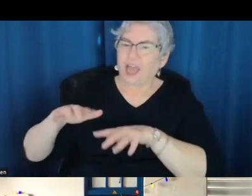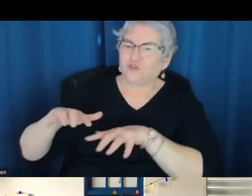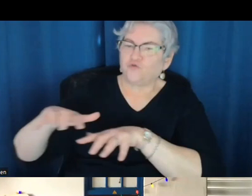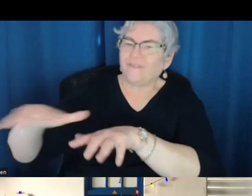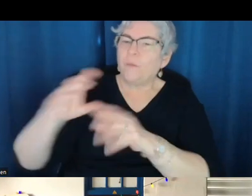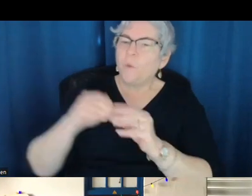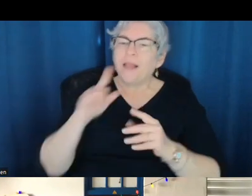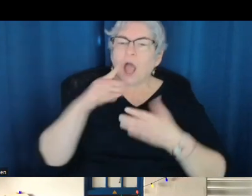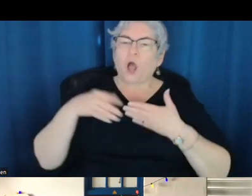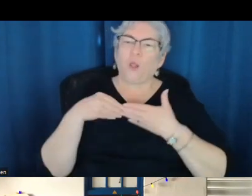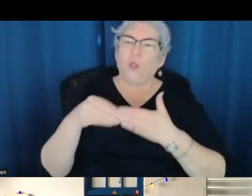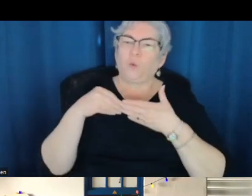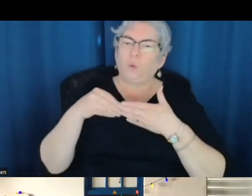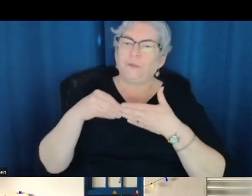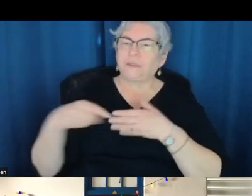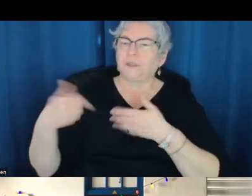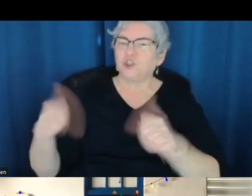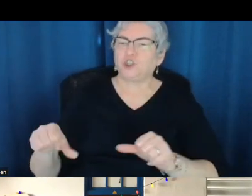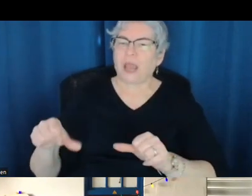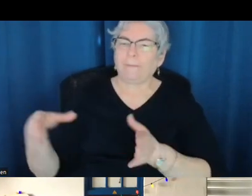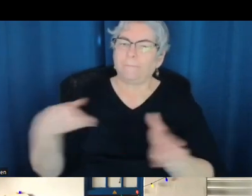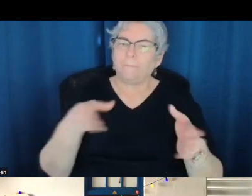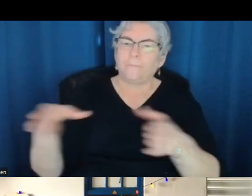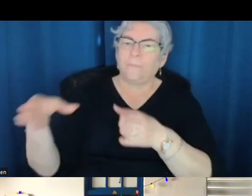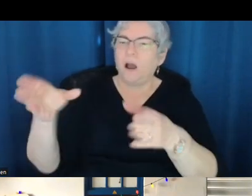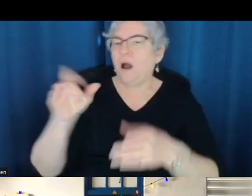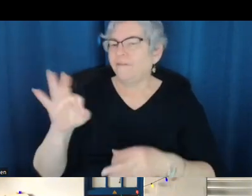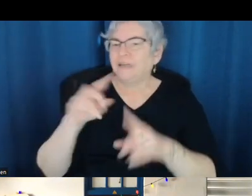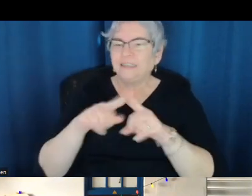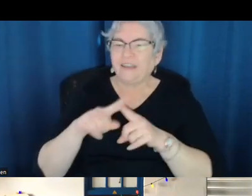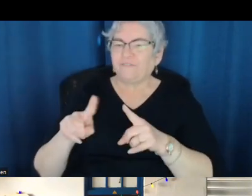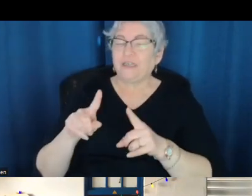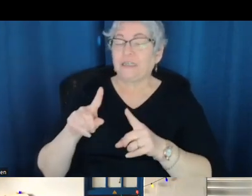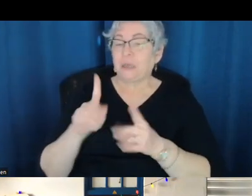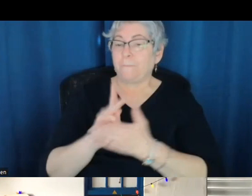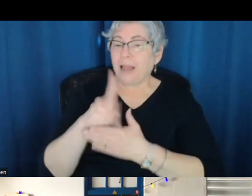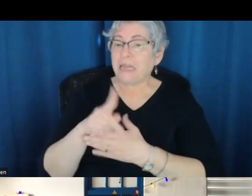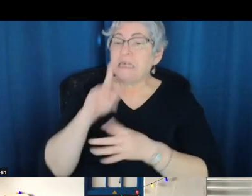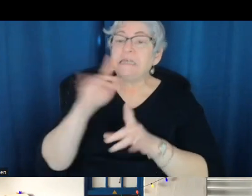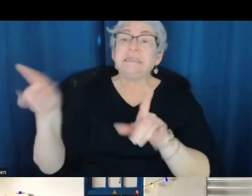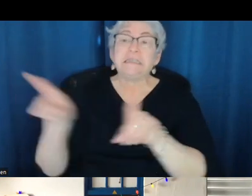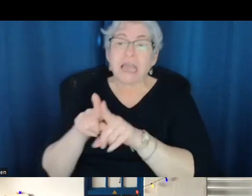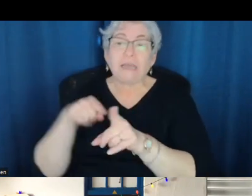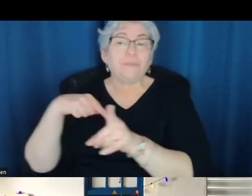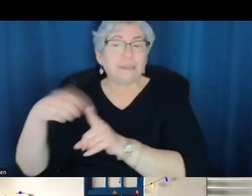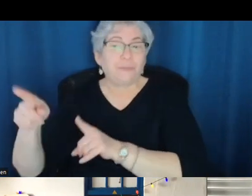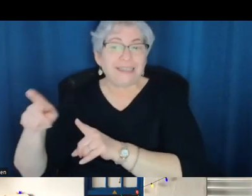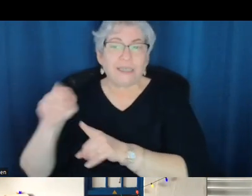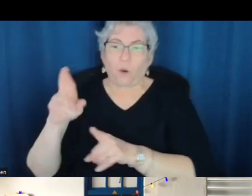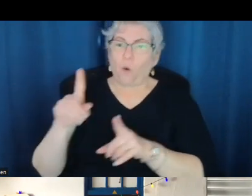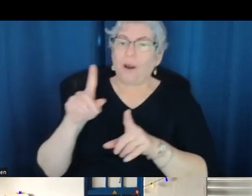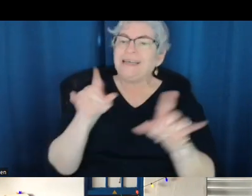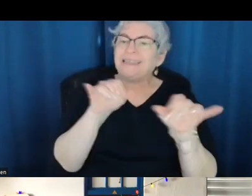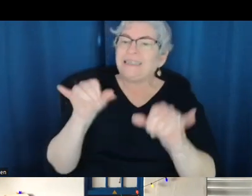loose shape of multiple plants, usually of the same species or of a similar palette